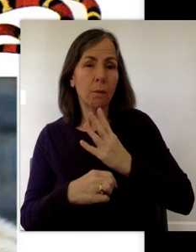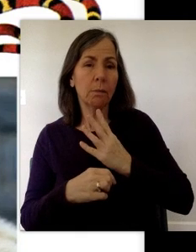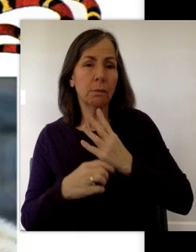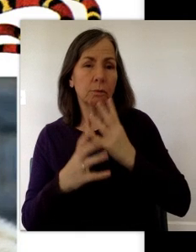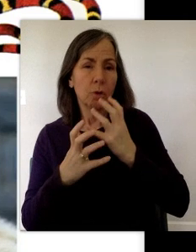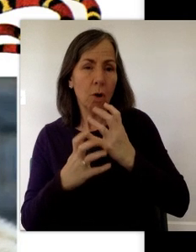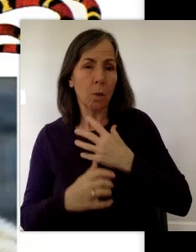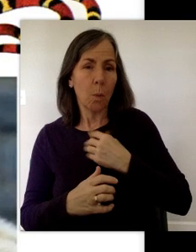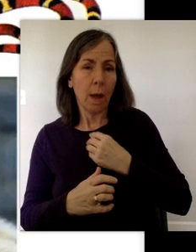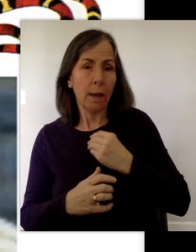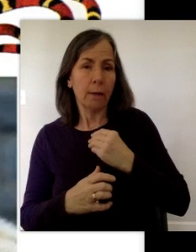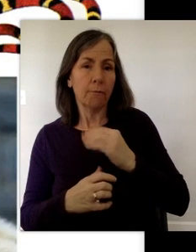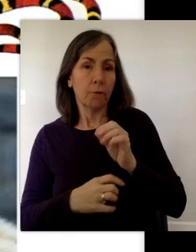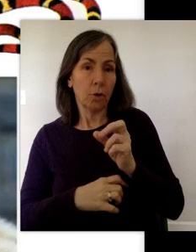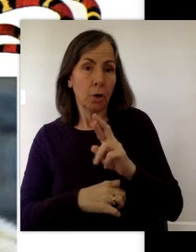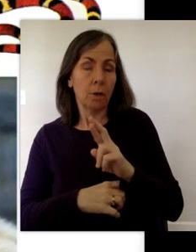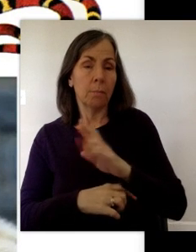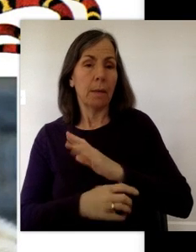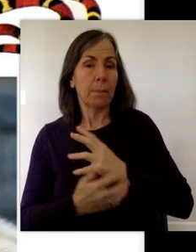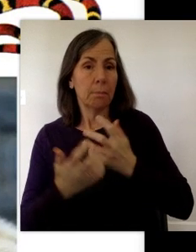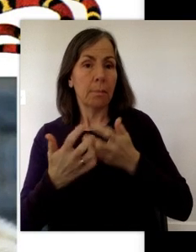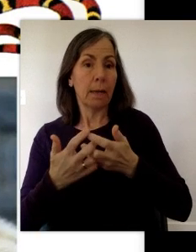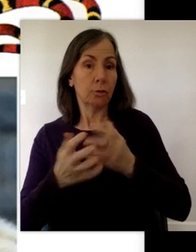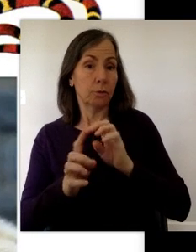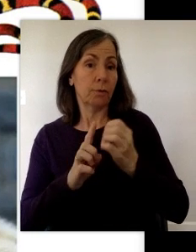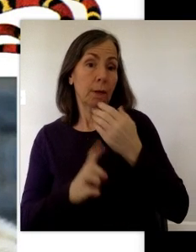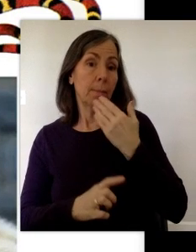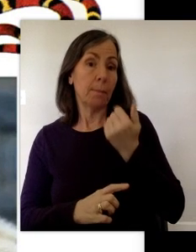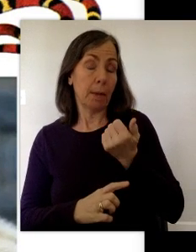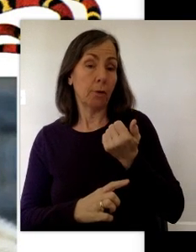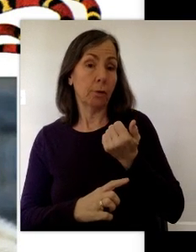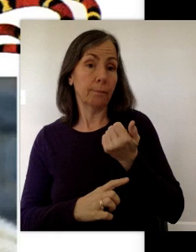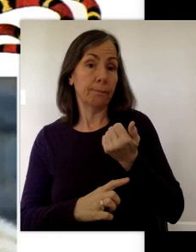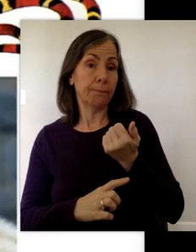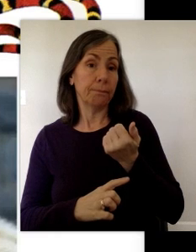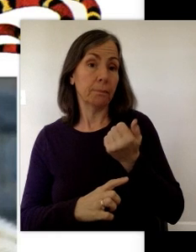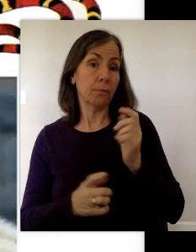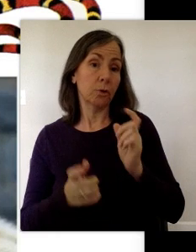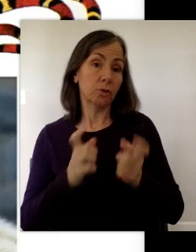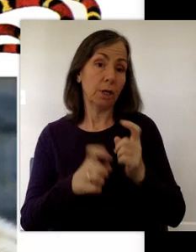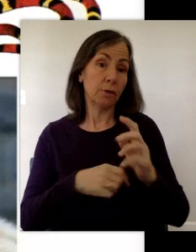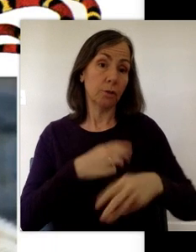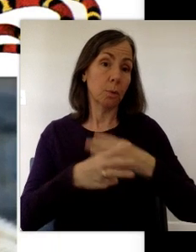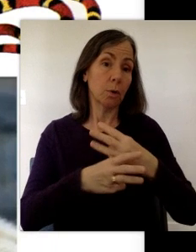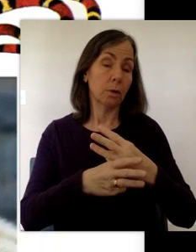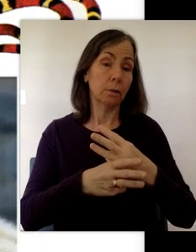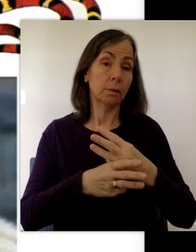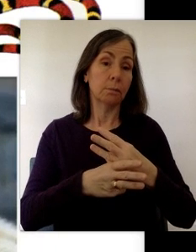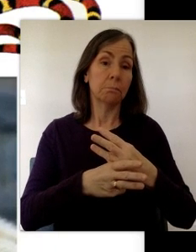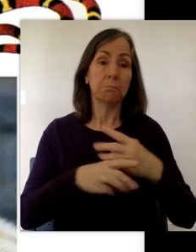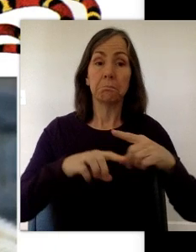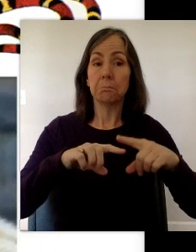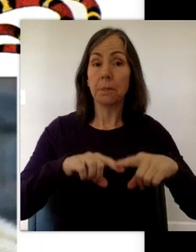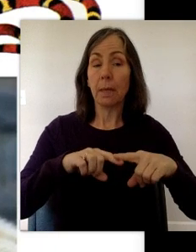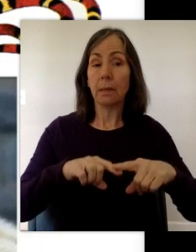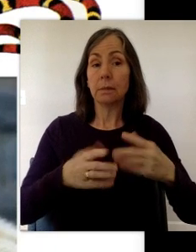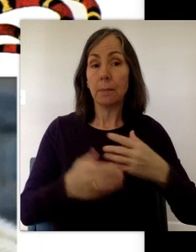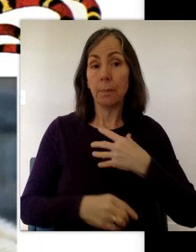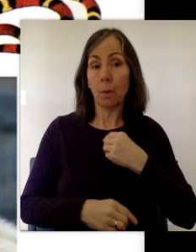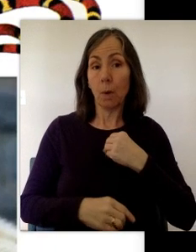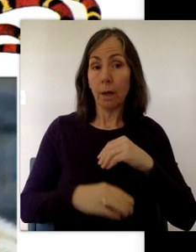that might be the better variation for a changing world. The white fur might stick